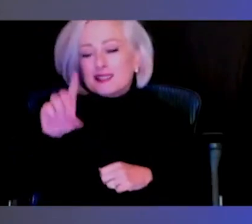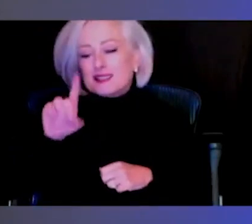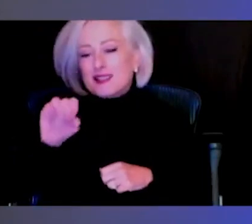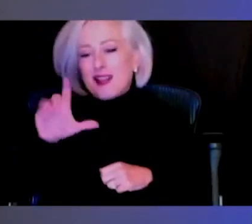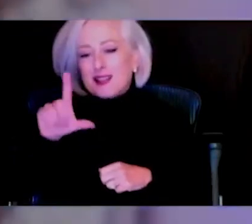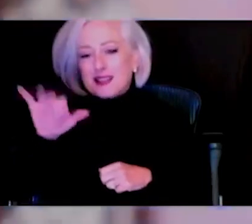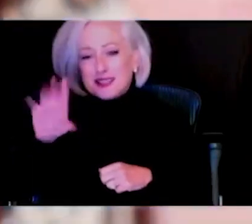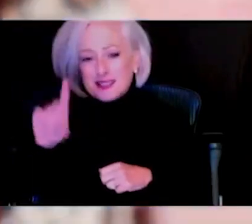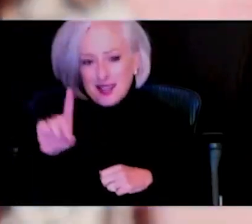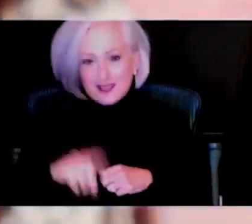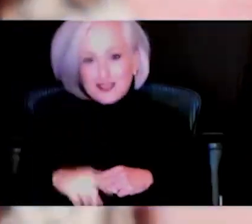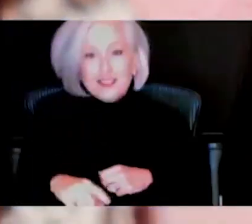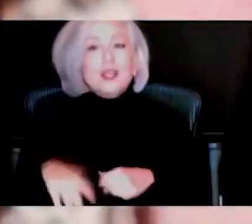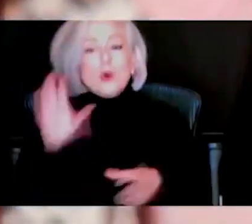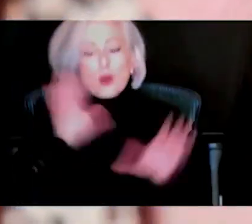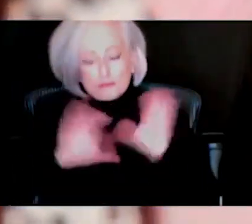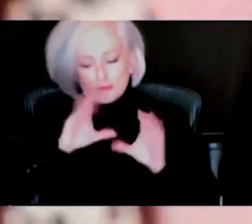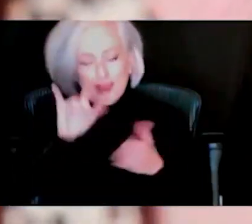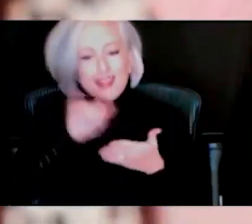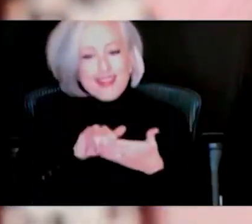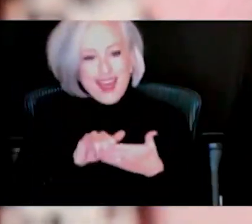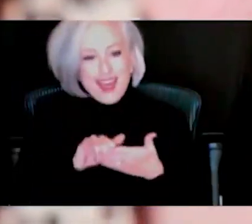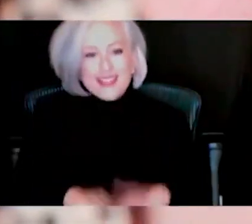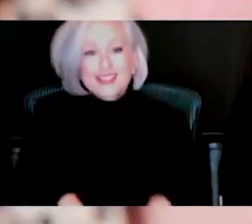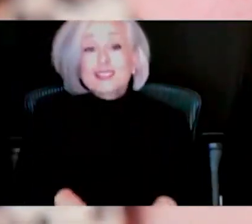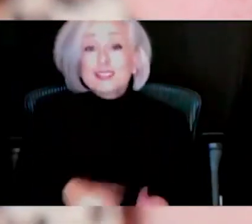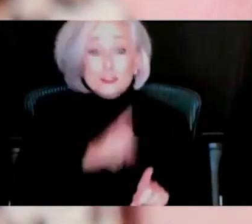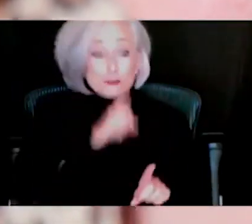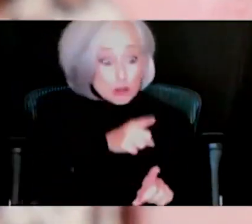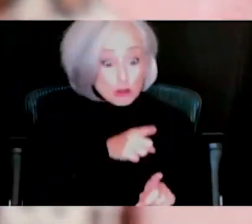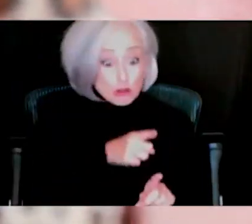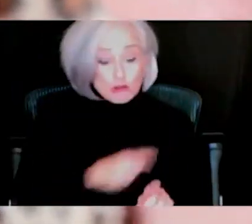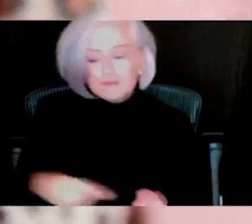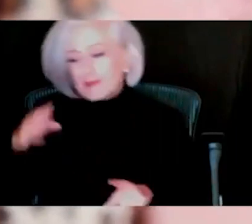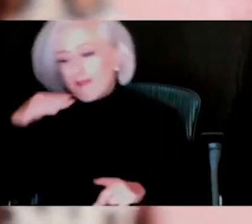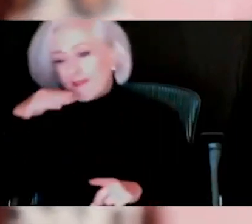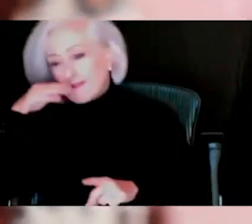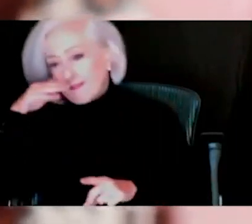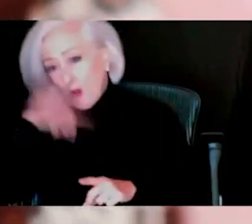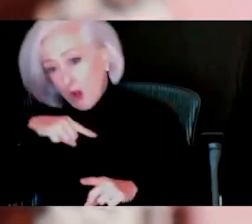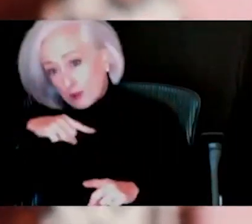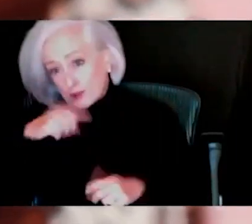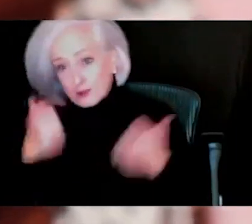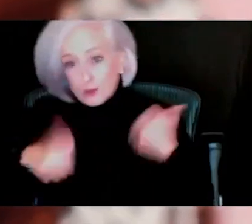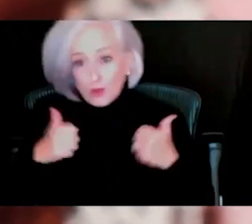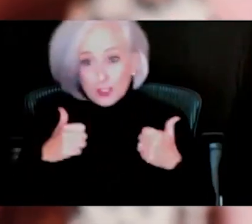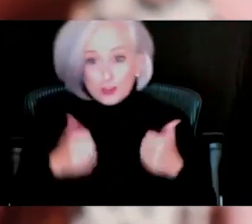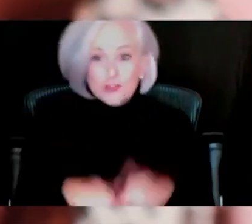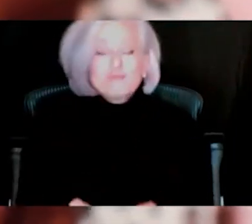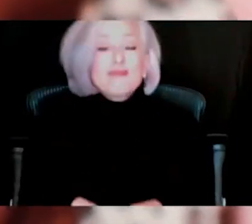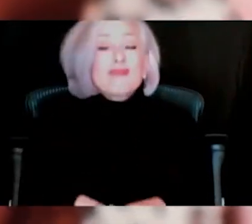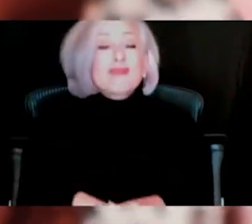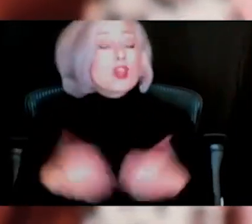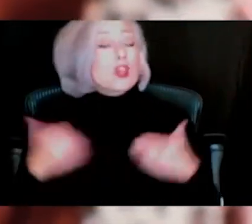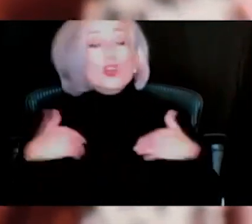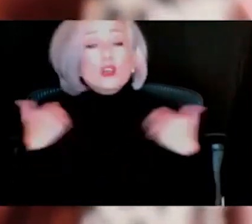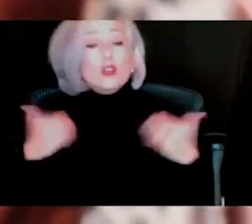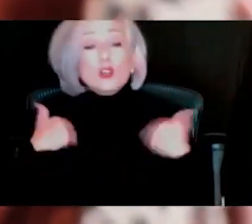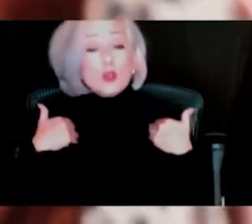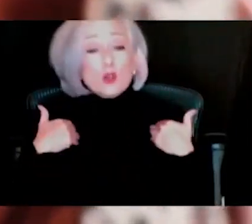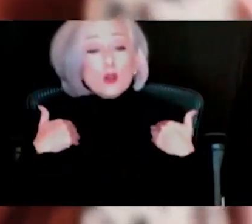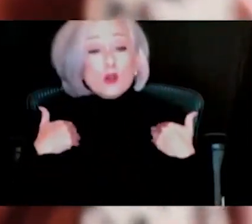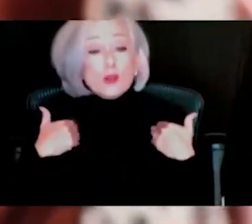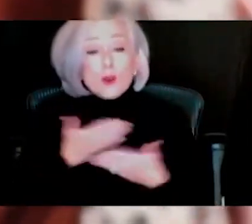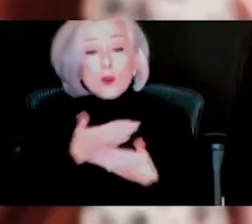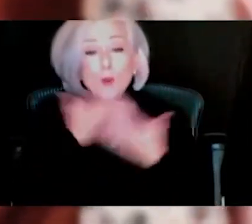or myth. You know the adage, youth is wasted on the young? Well, many would argue, so is collagen. You don't miss